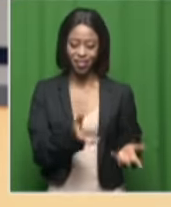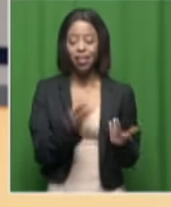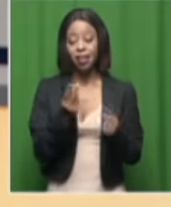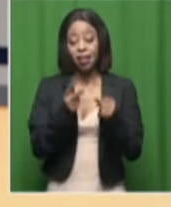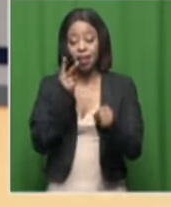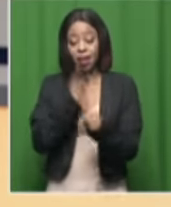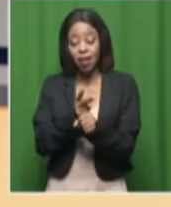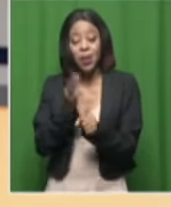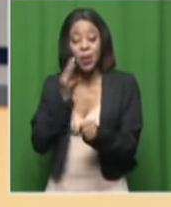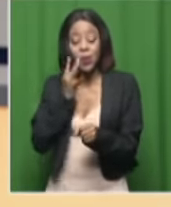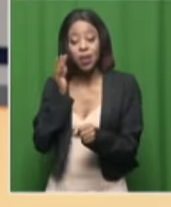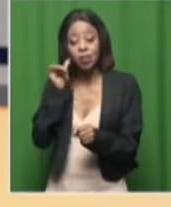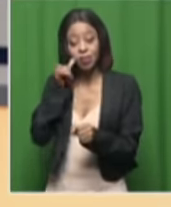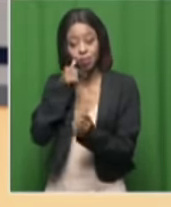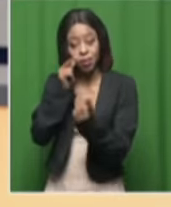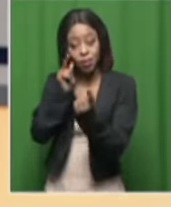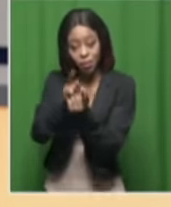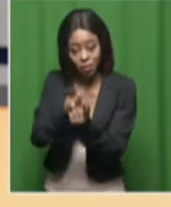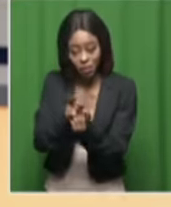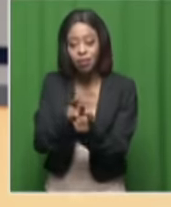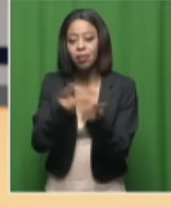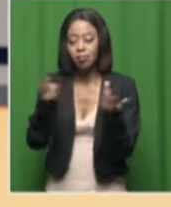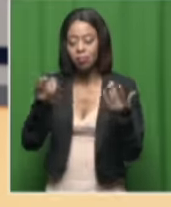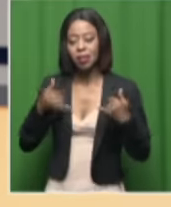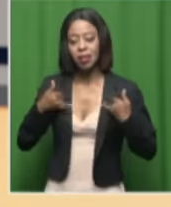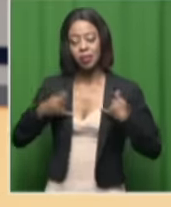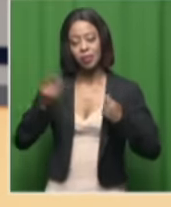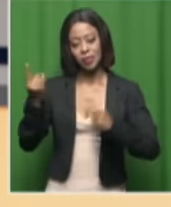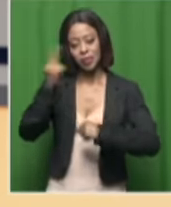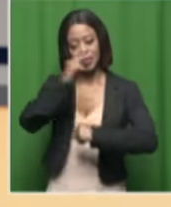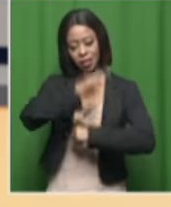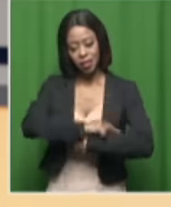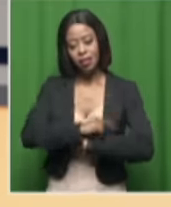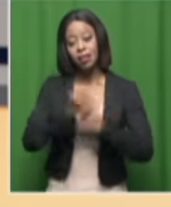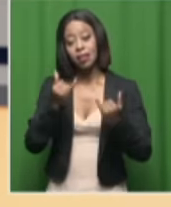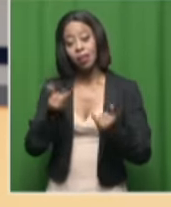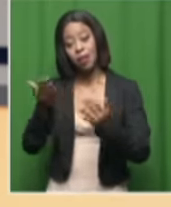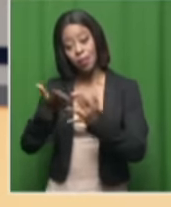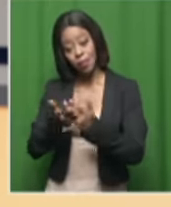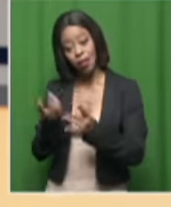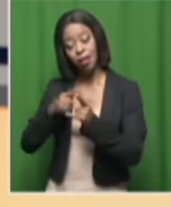all over again tomorrow. Do have yourselves a blessed day ahead. We'll take you through now to an